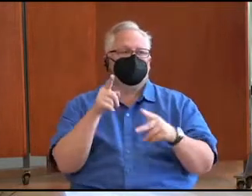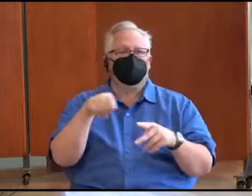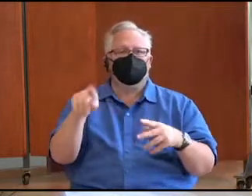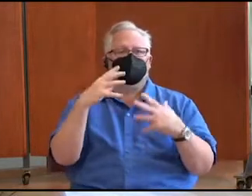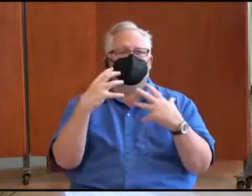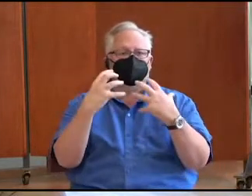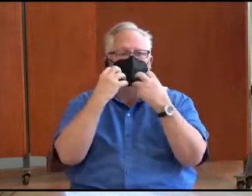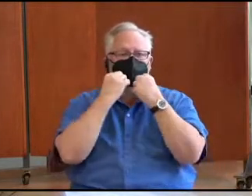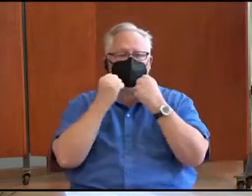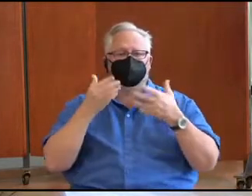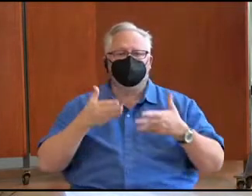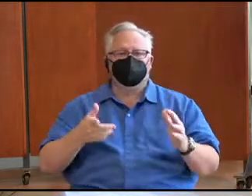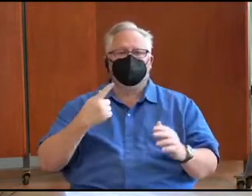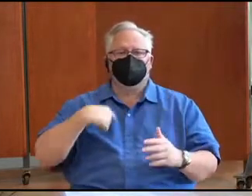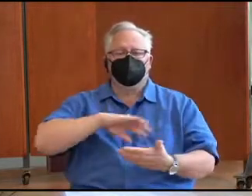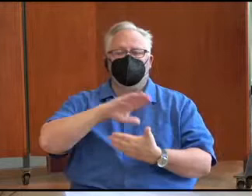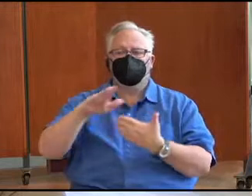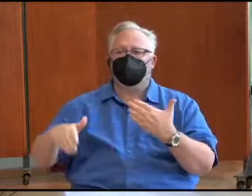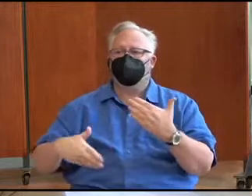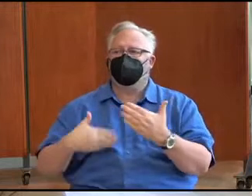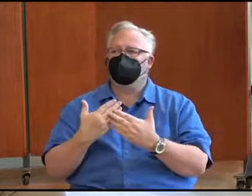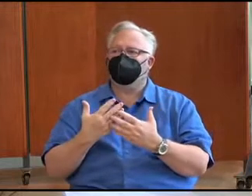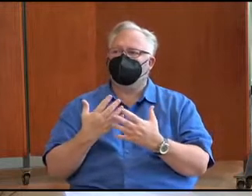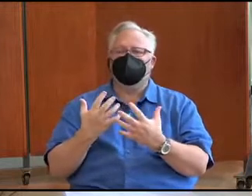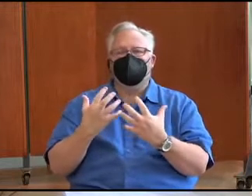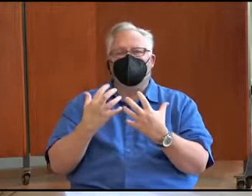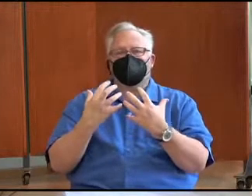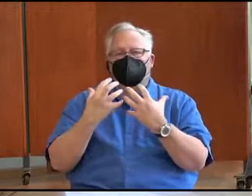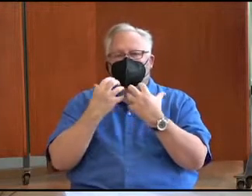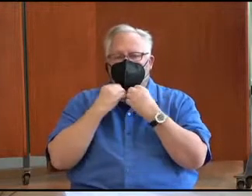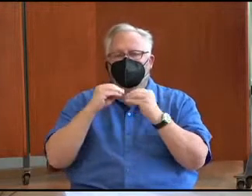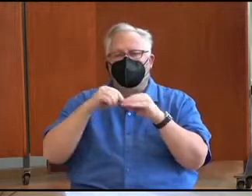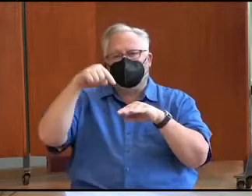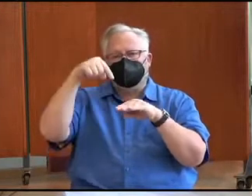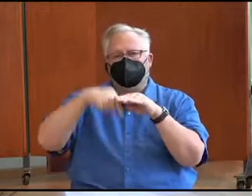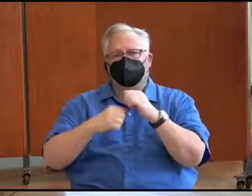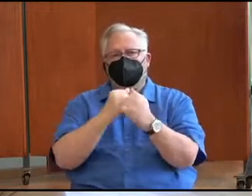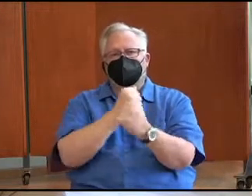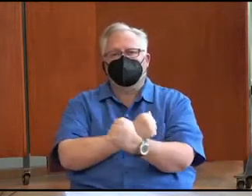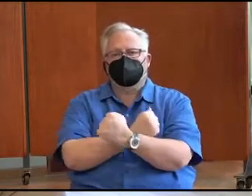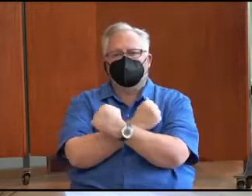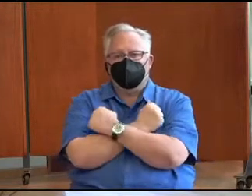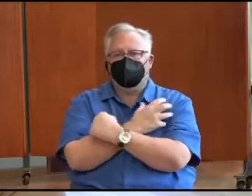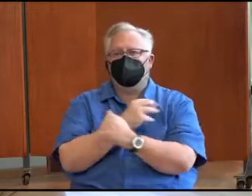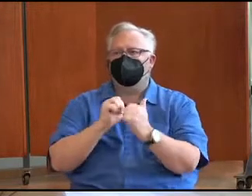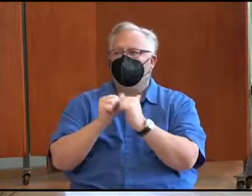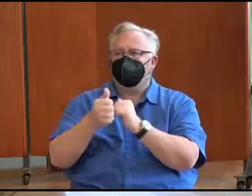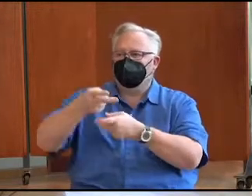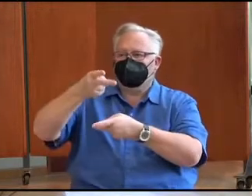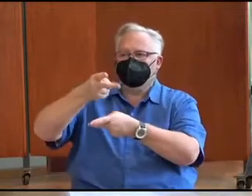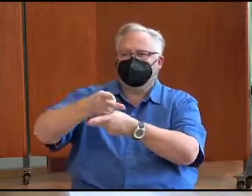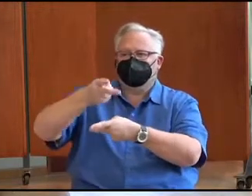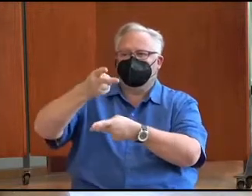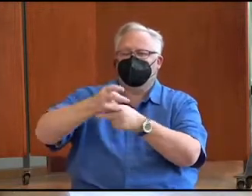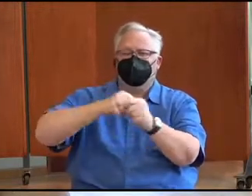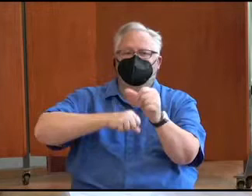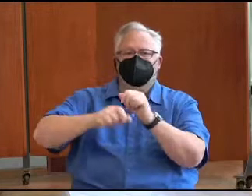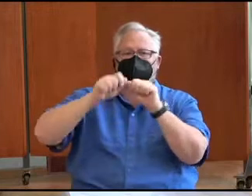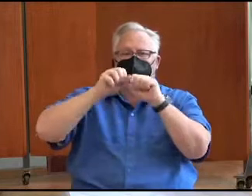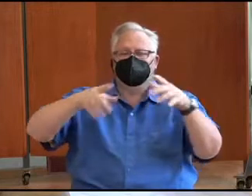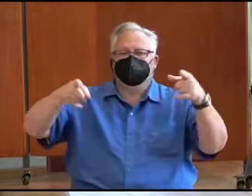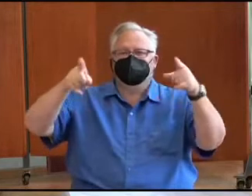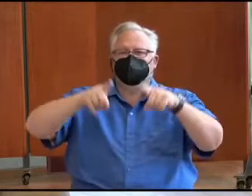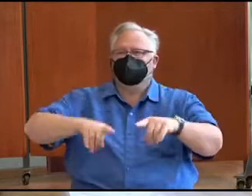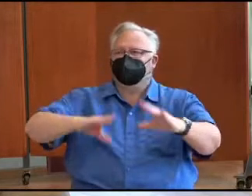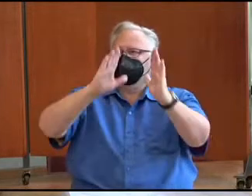ones. May we all be held more deeply in love and in care for each other. Blessed be,